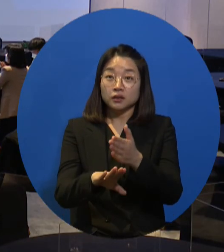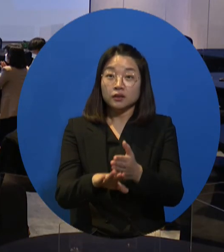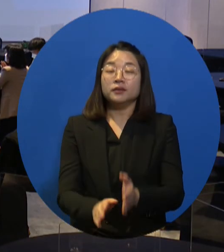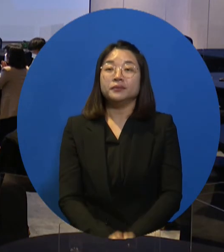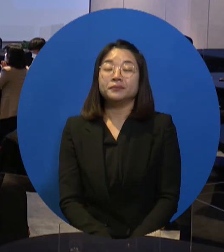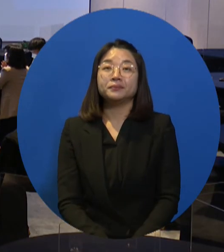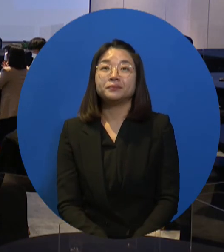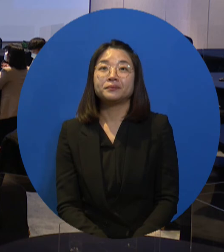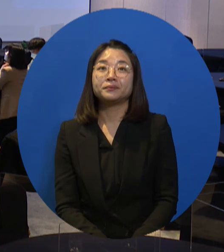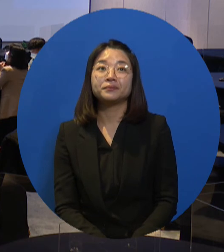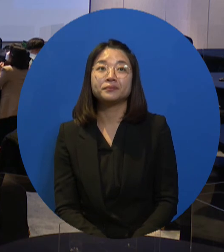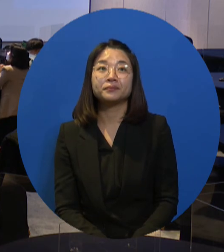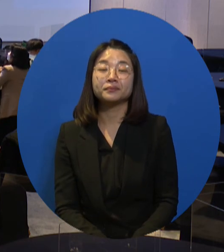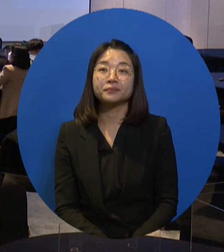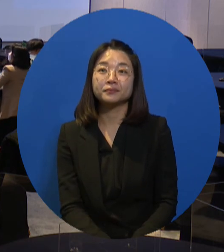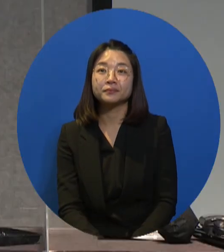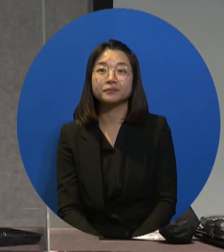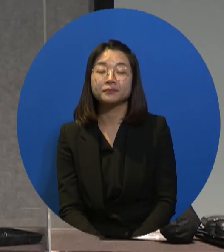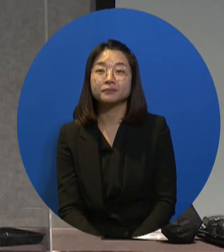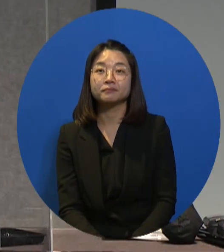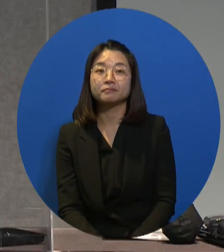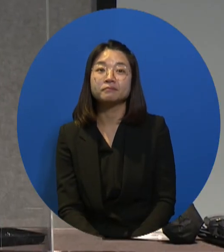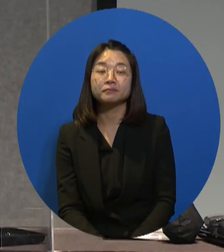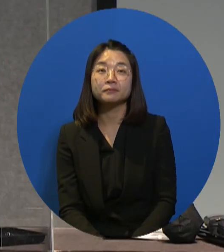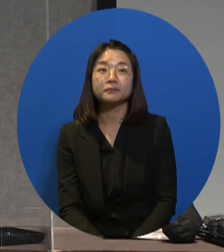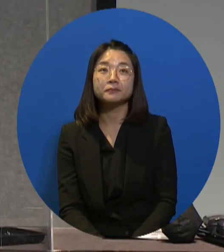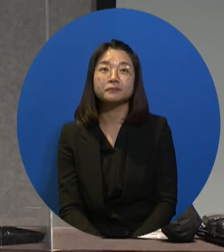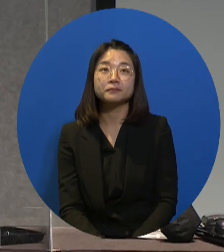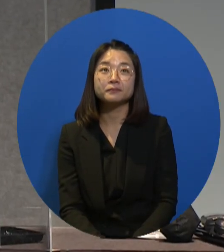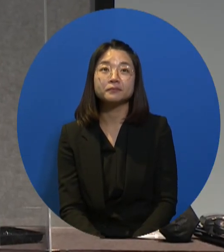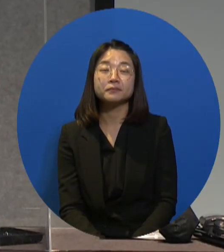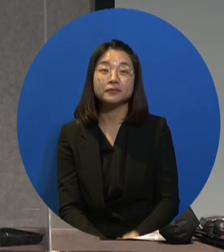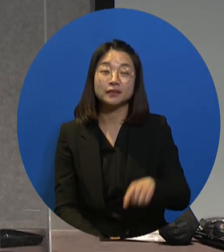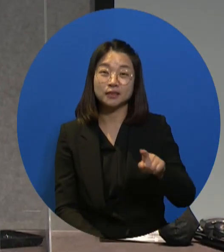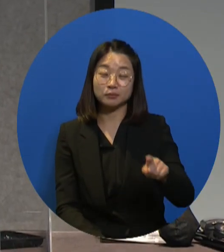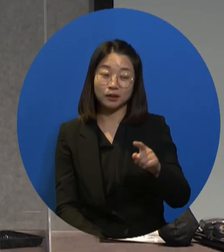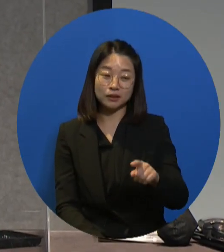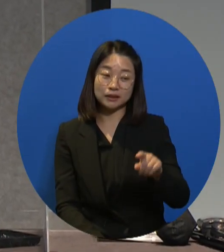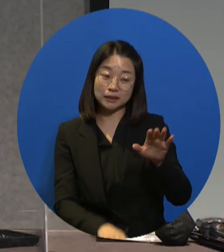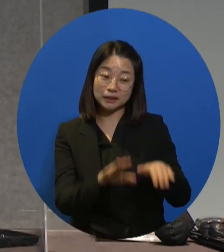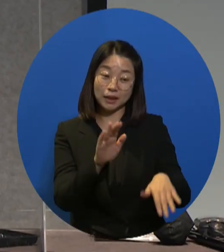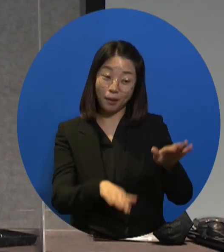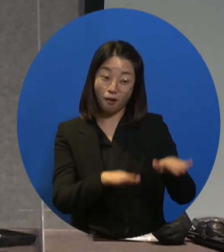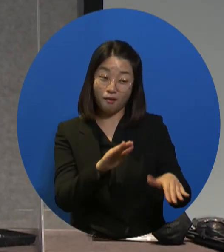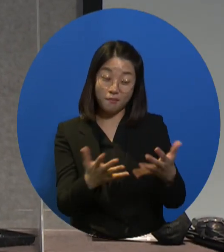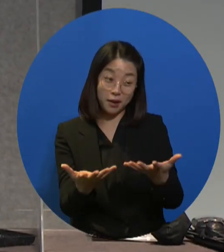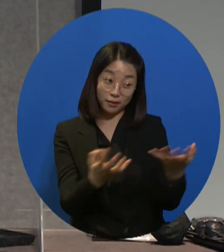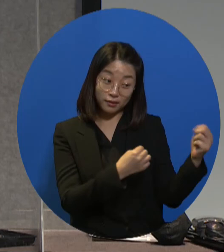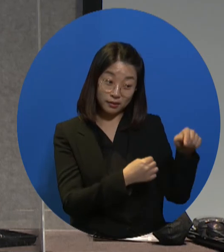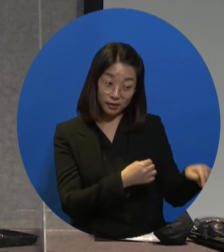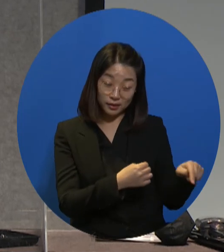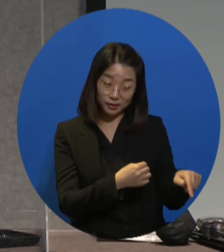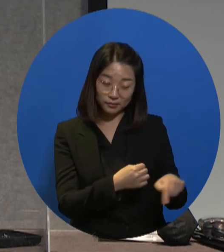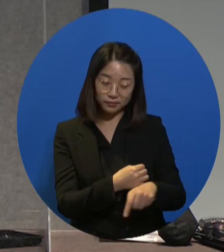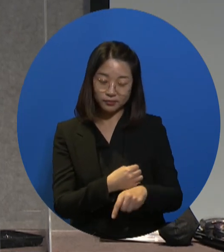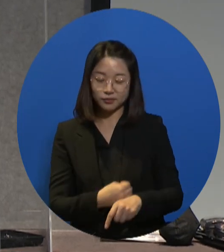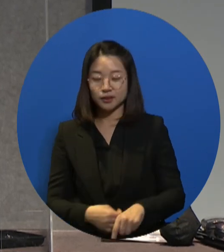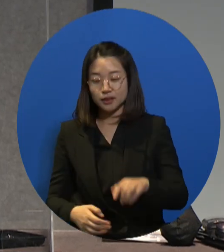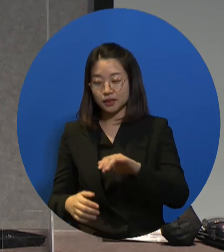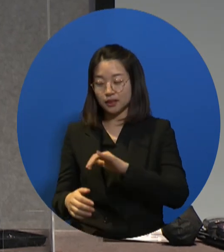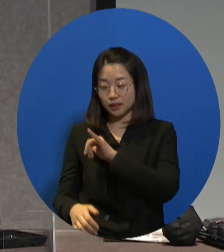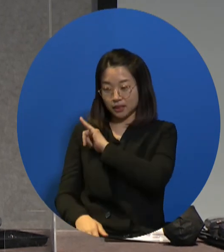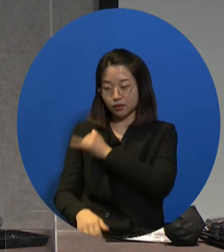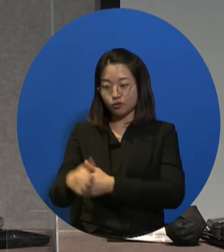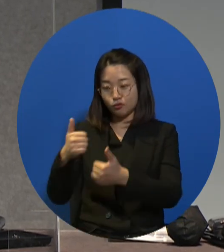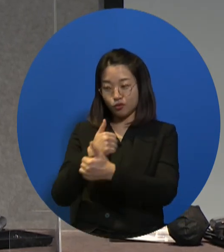Thank you very much. So there may be various complicated situations involving violations,